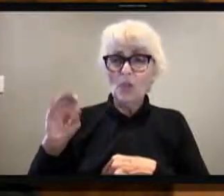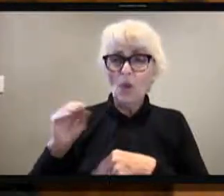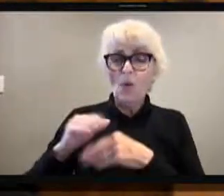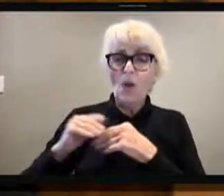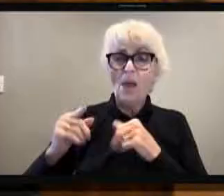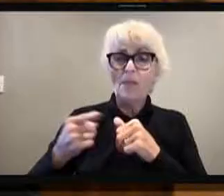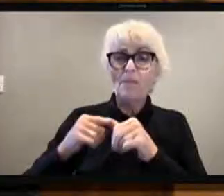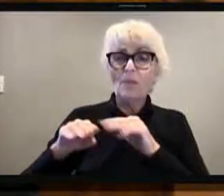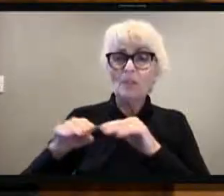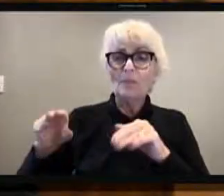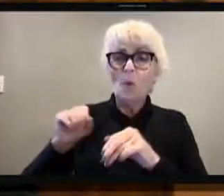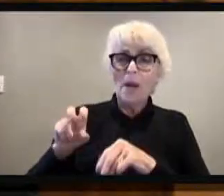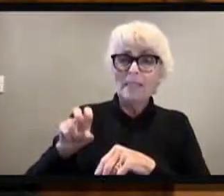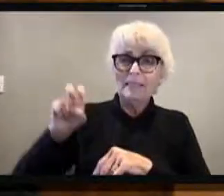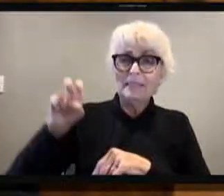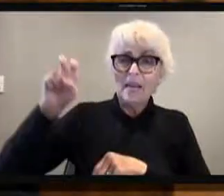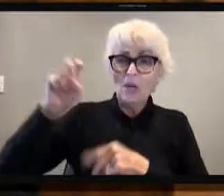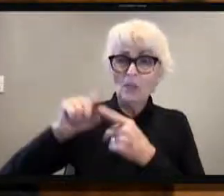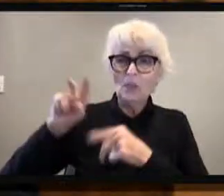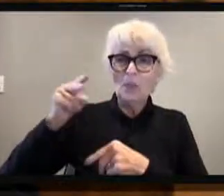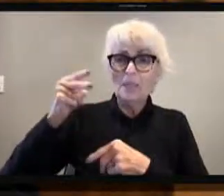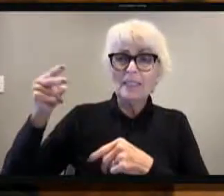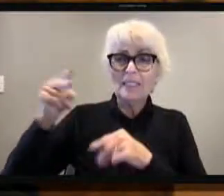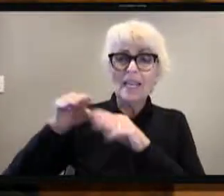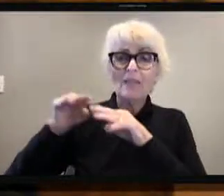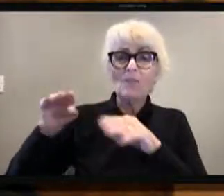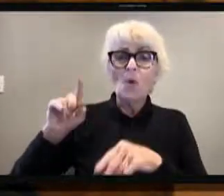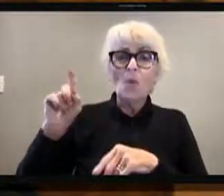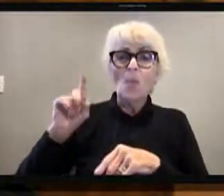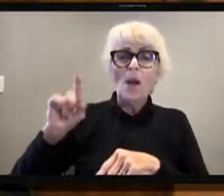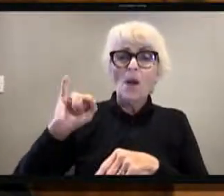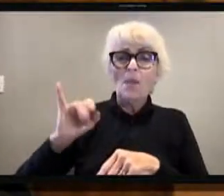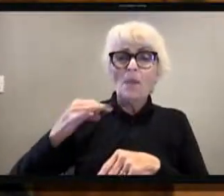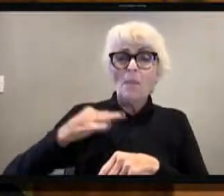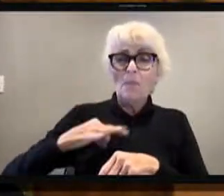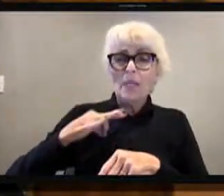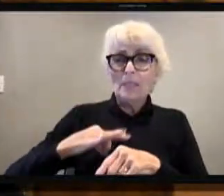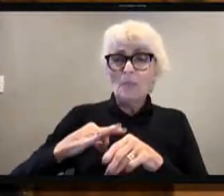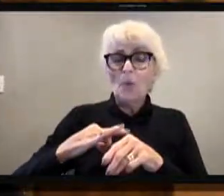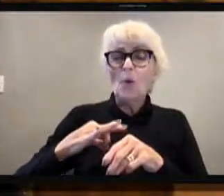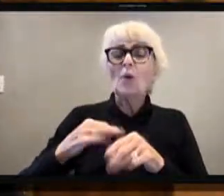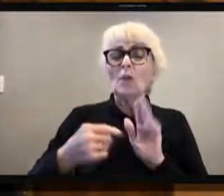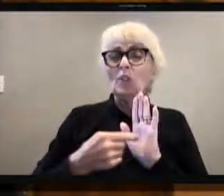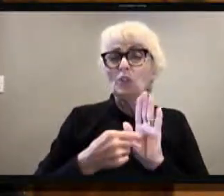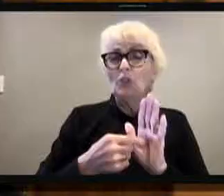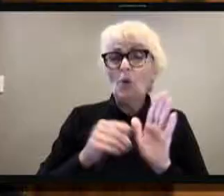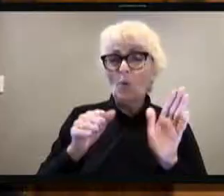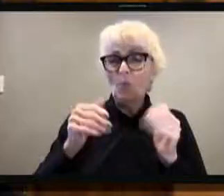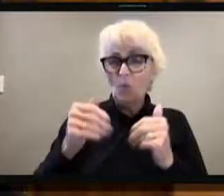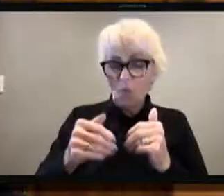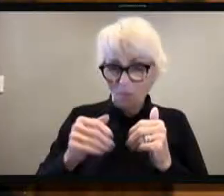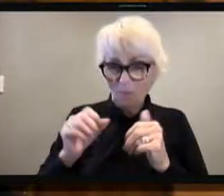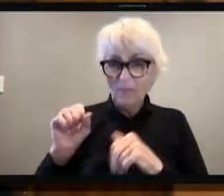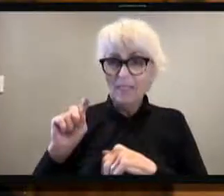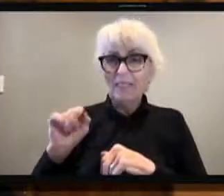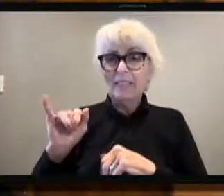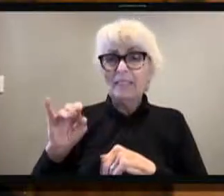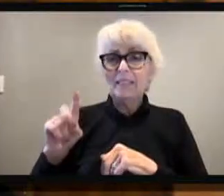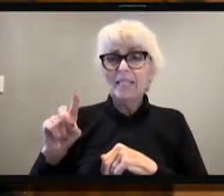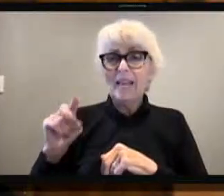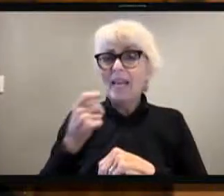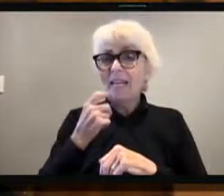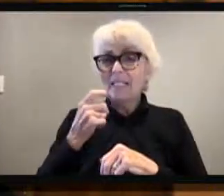the Pittsburgh Stained Glass Studio office and showroom are located. And there's a photo of that on the front of the packet, as well as